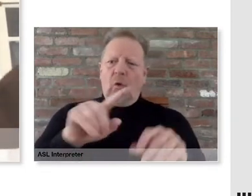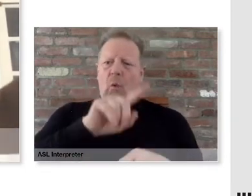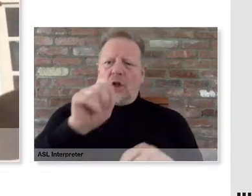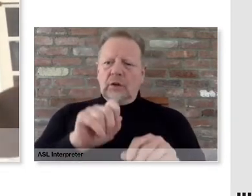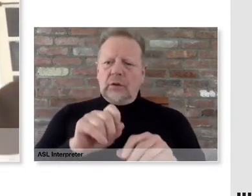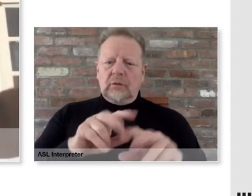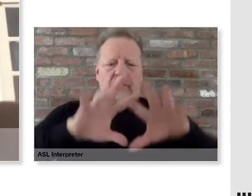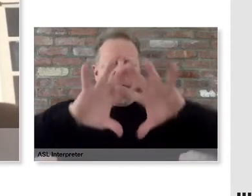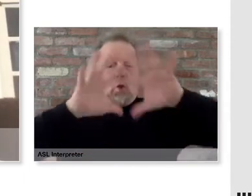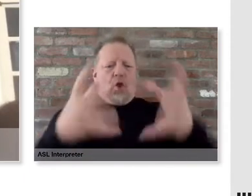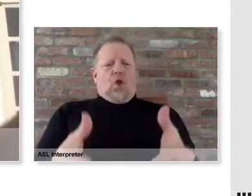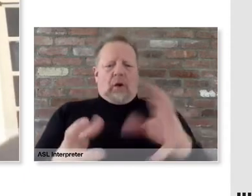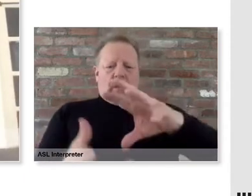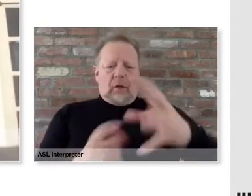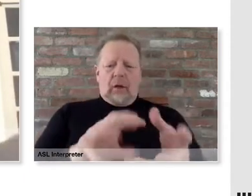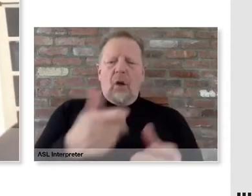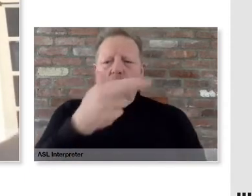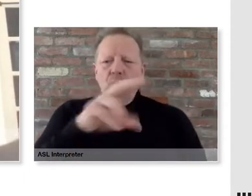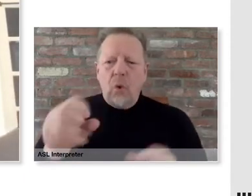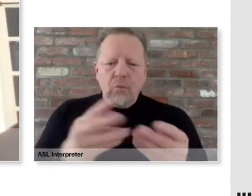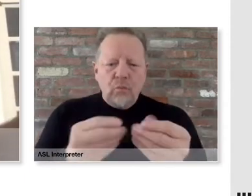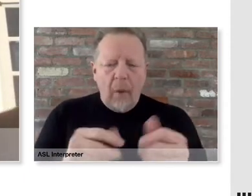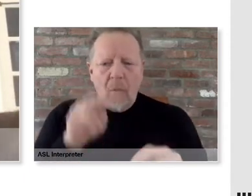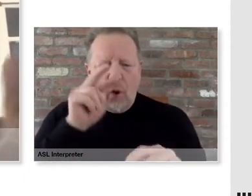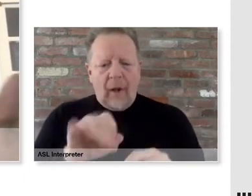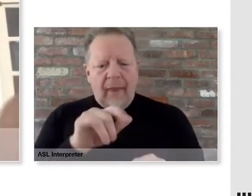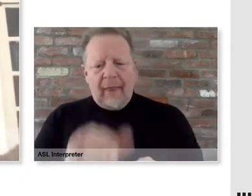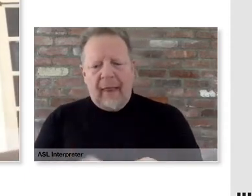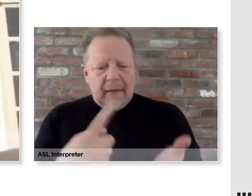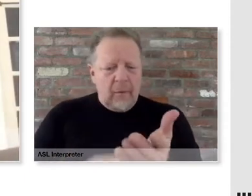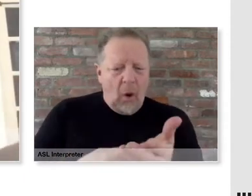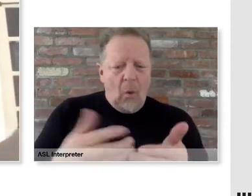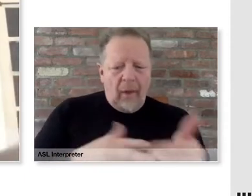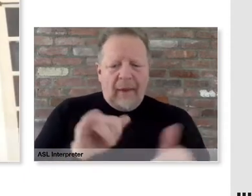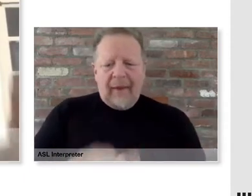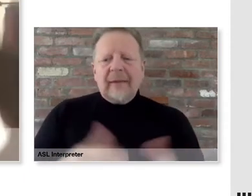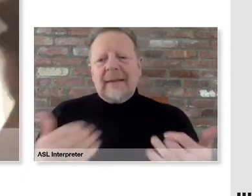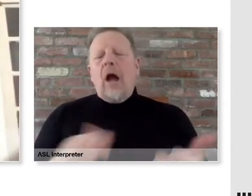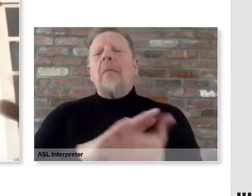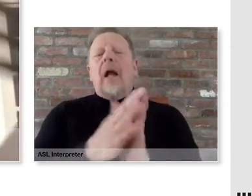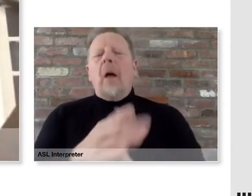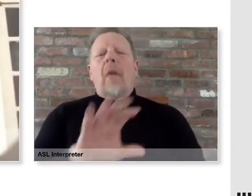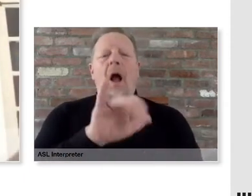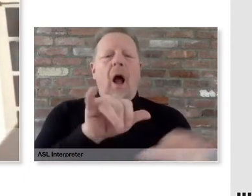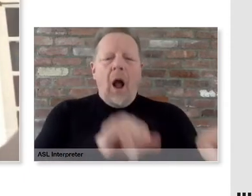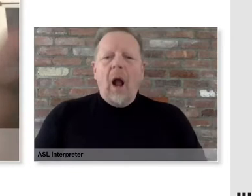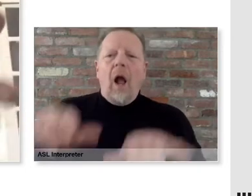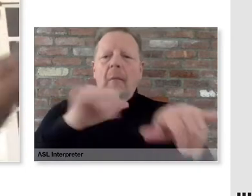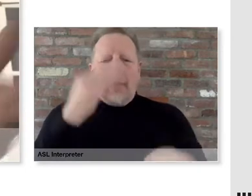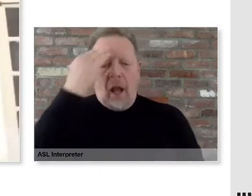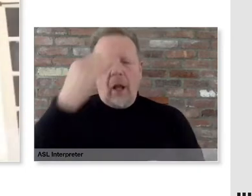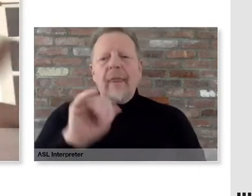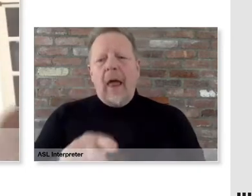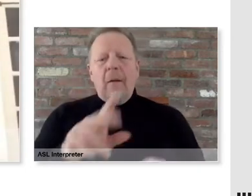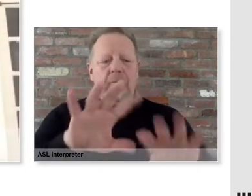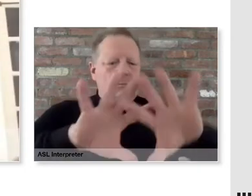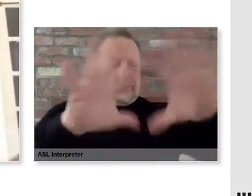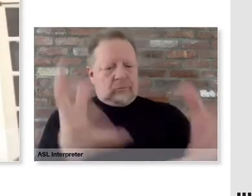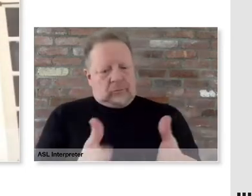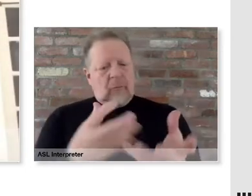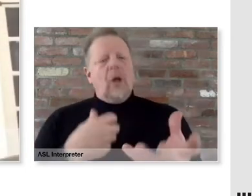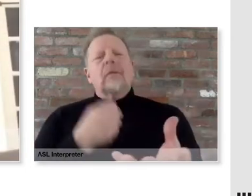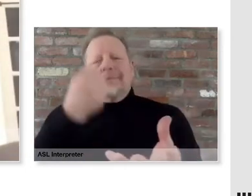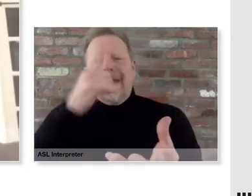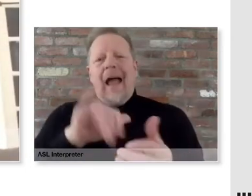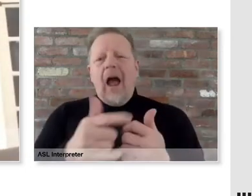gross properties, and the debate about this R0 thing, which is now common knowledge, this parameter that we use to understand how contagious